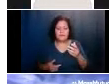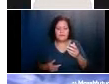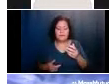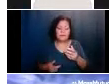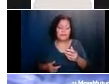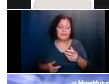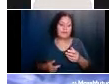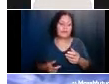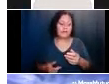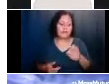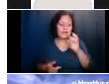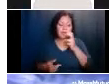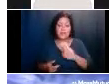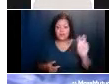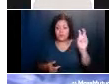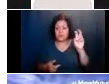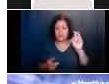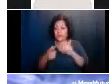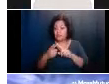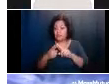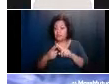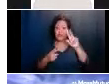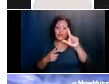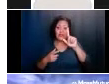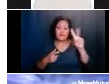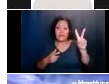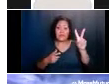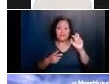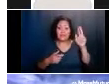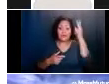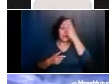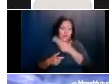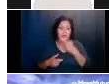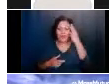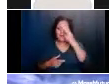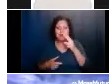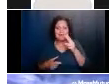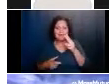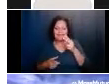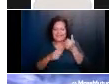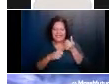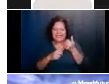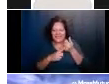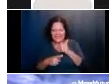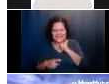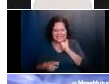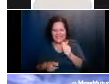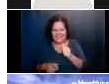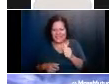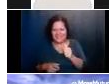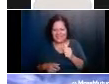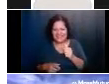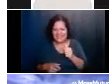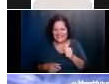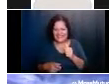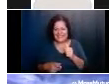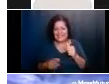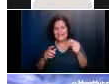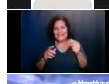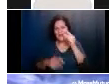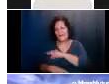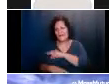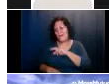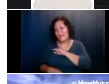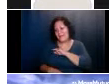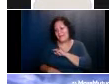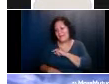Trip to Vegas or Hawaii or something that is not necessary would not be deemed a qualified disability